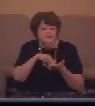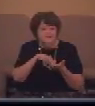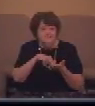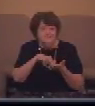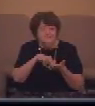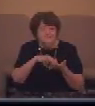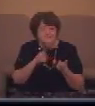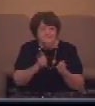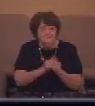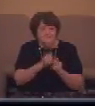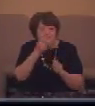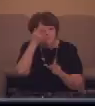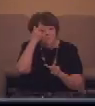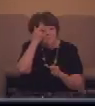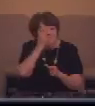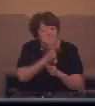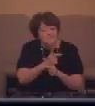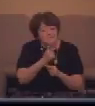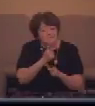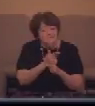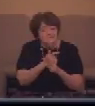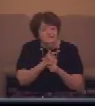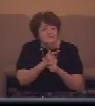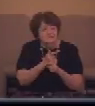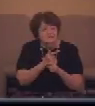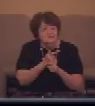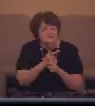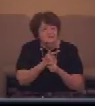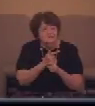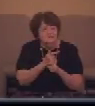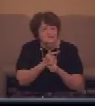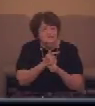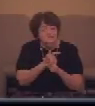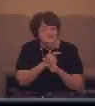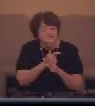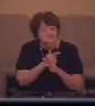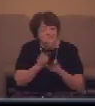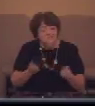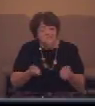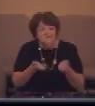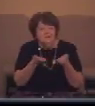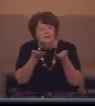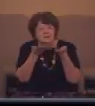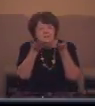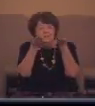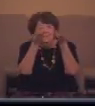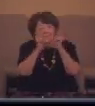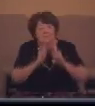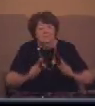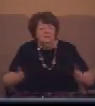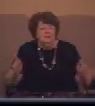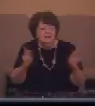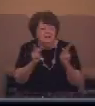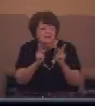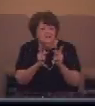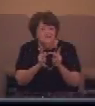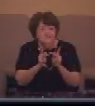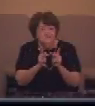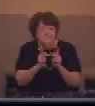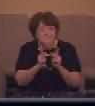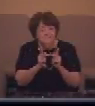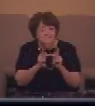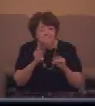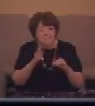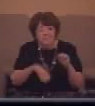by faith on heaven's tableland, a higher plane than I